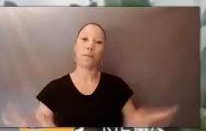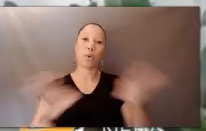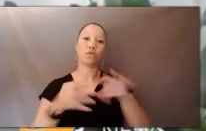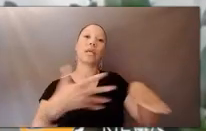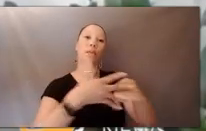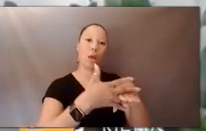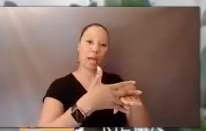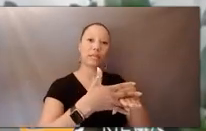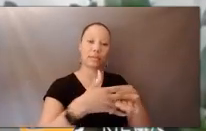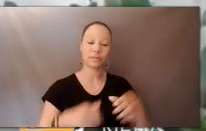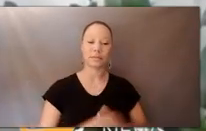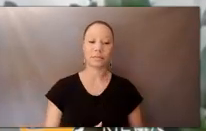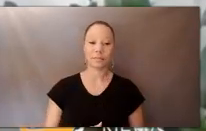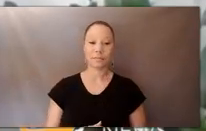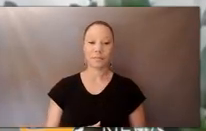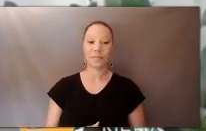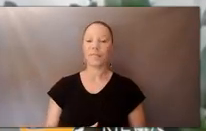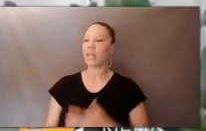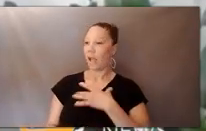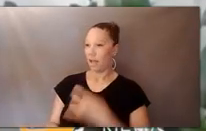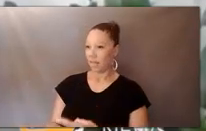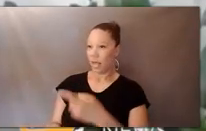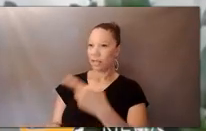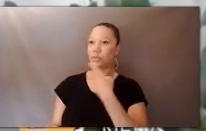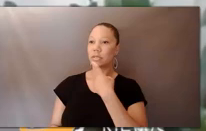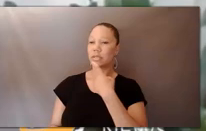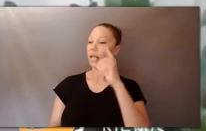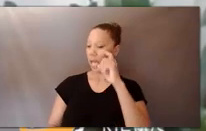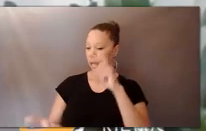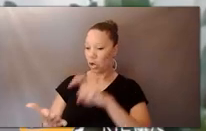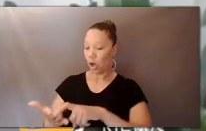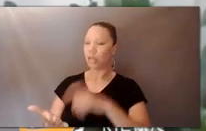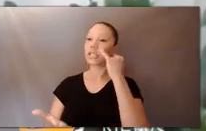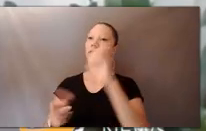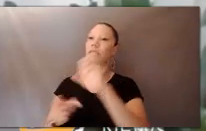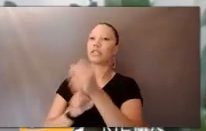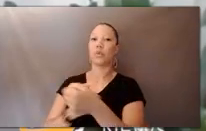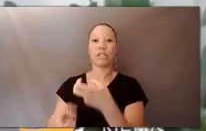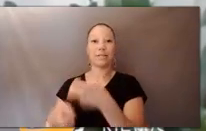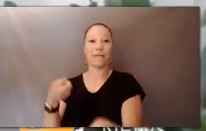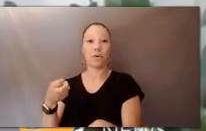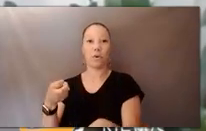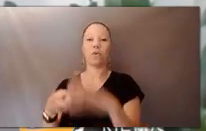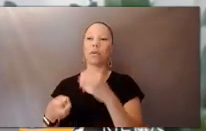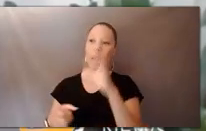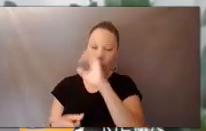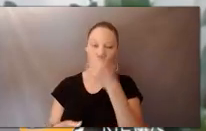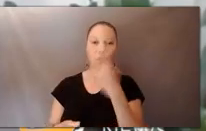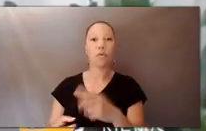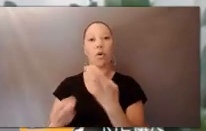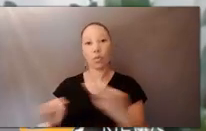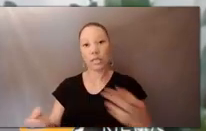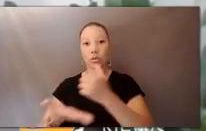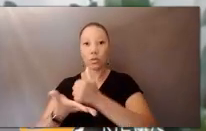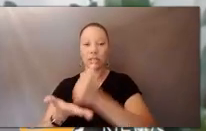I like what you said about that, acknowledging when something is difficult and looking for the resources and for